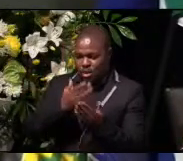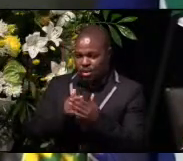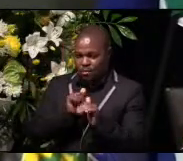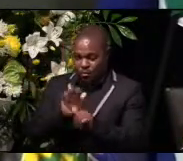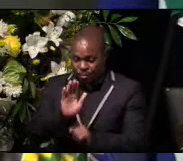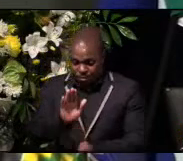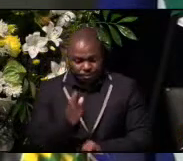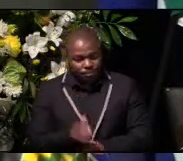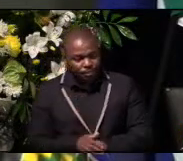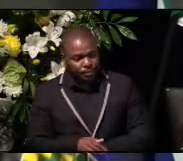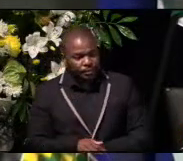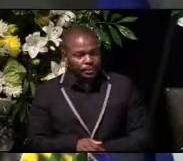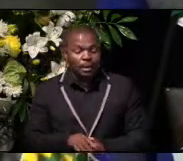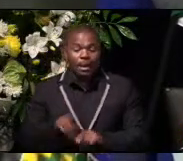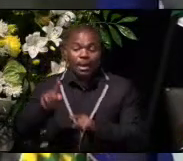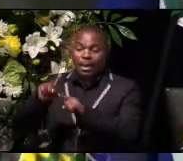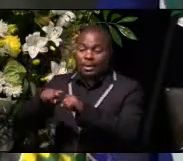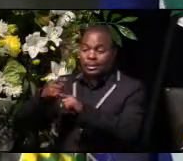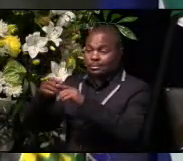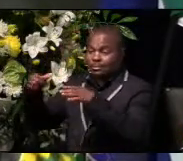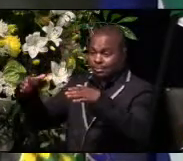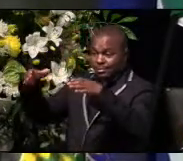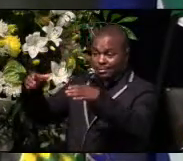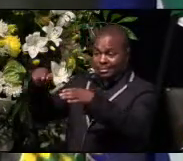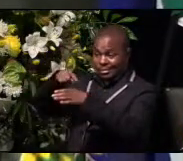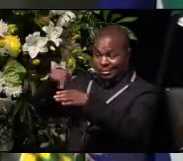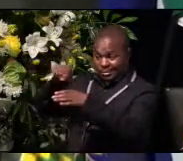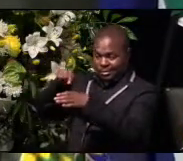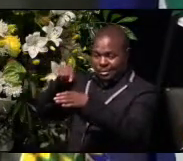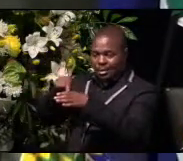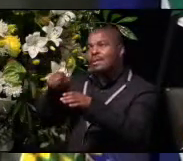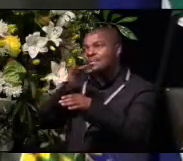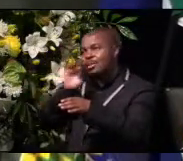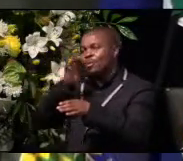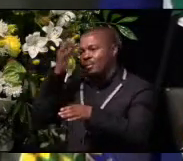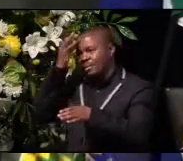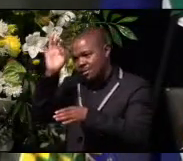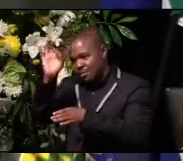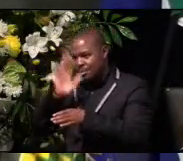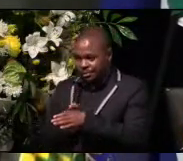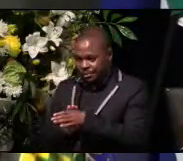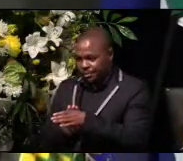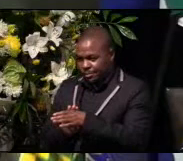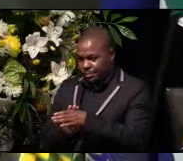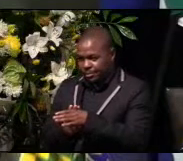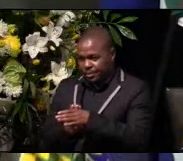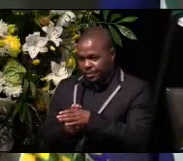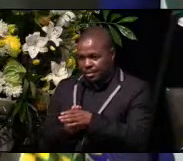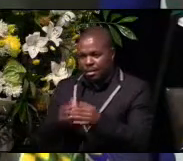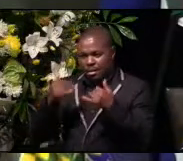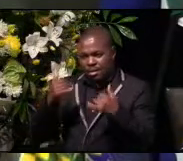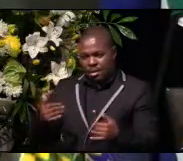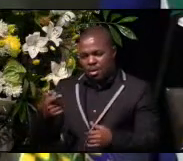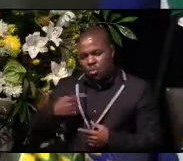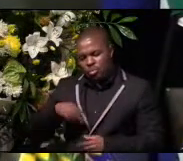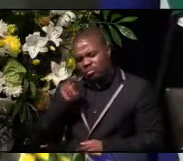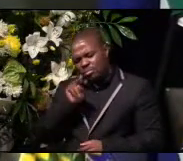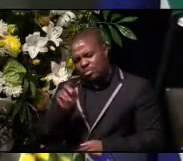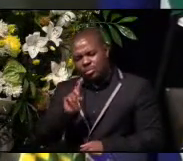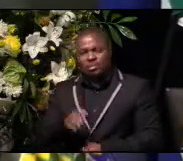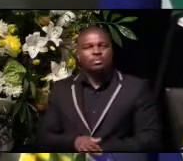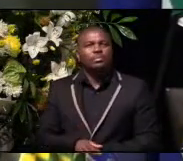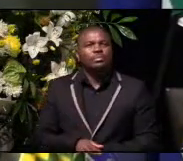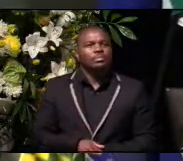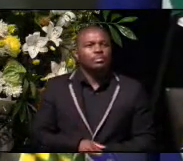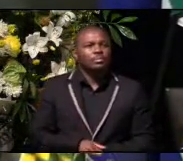to that now the executive by implication there for government what we are seeing now is